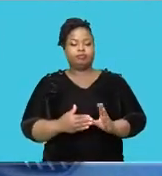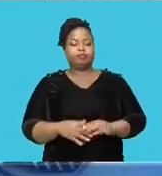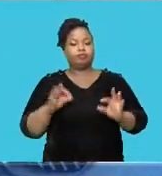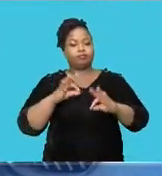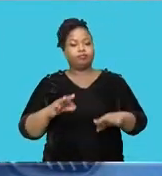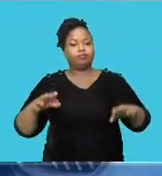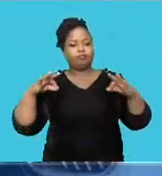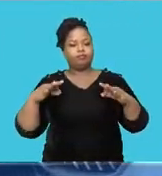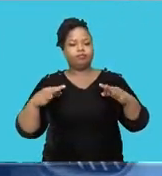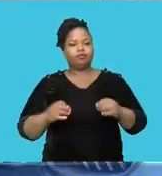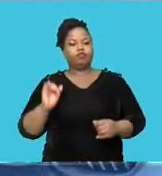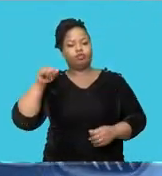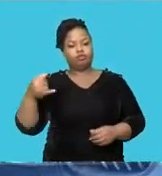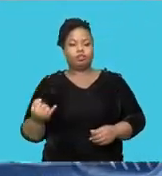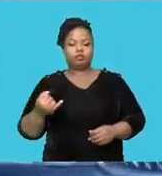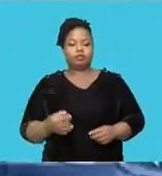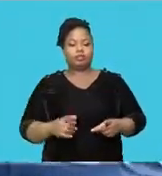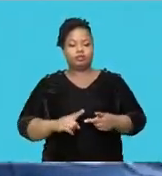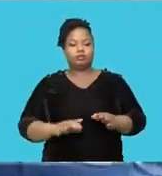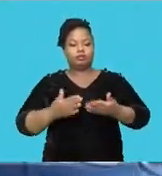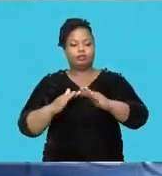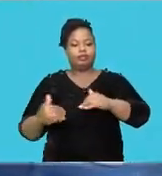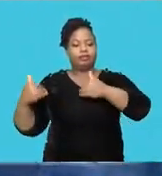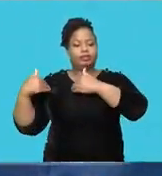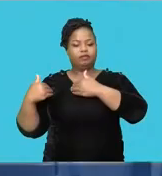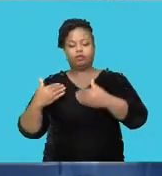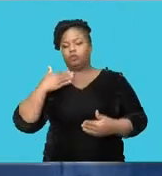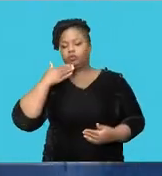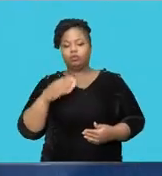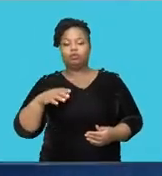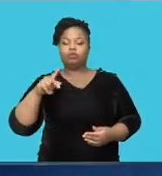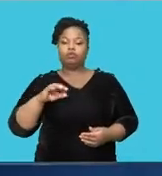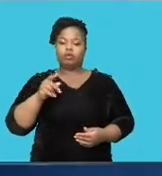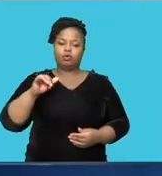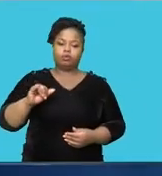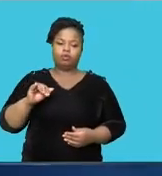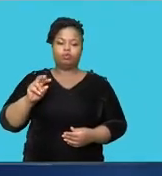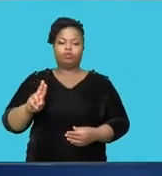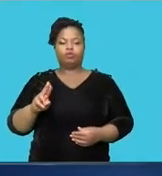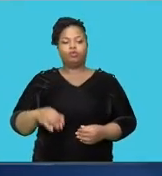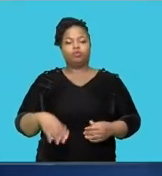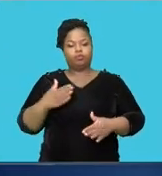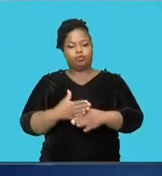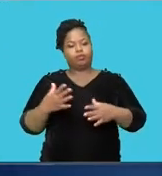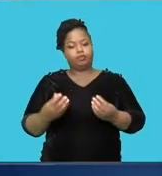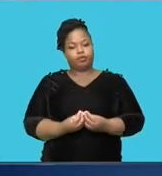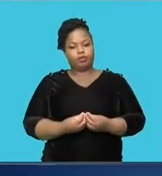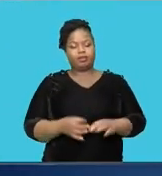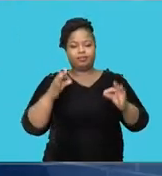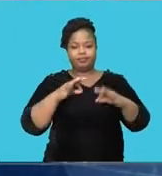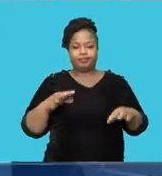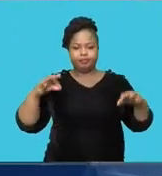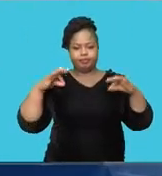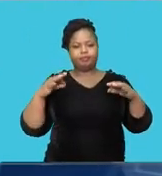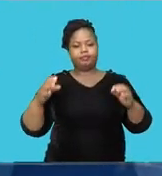wa Johannesburg fa peng la polokego ya setšhaba e le Mgcinithwako. Tshebedisanong mmogo le leloko letswa nkantorong ya meara fa